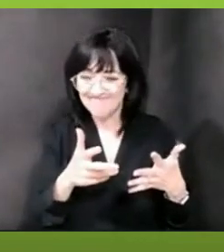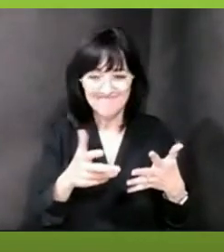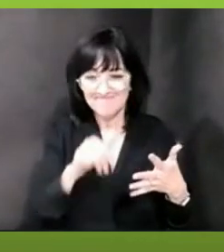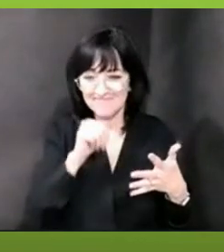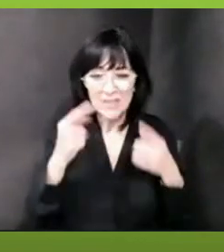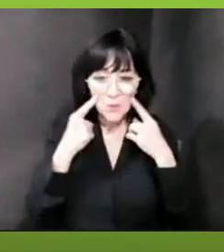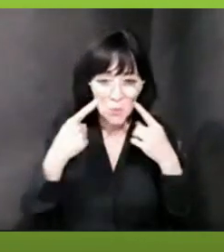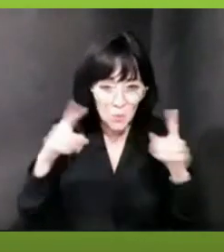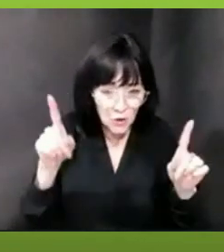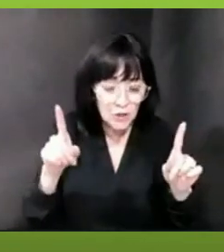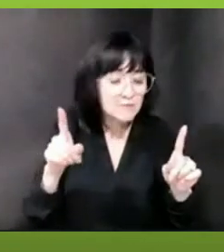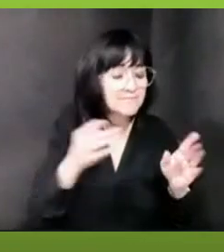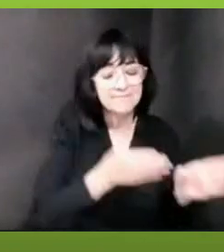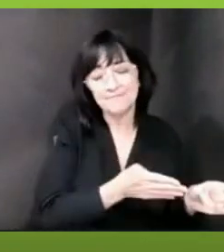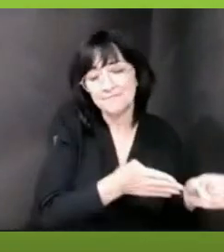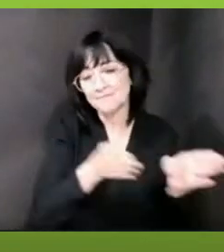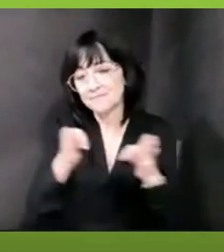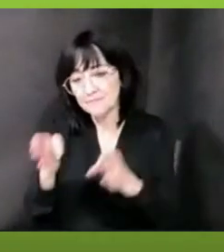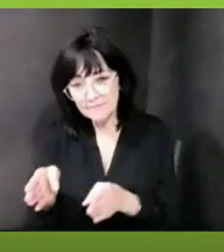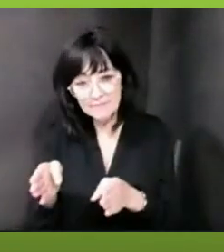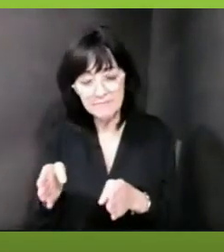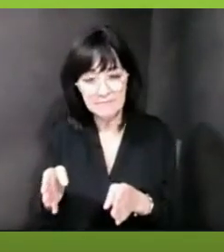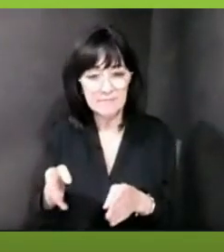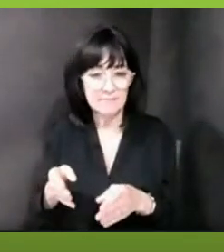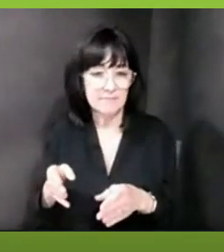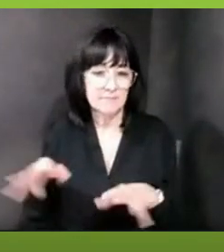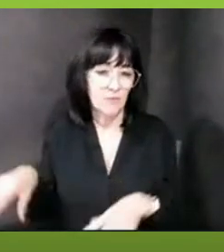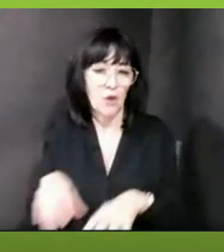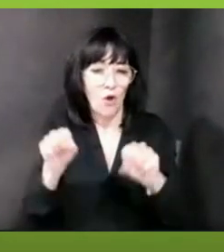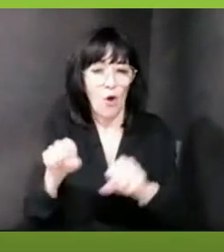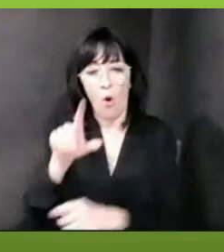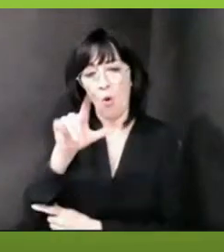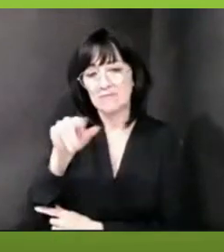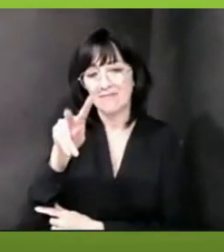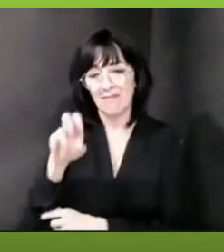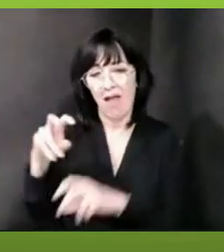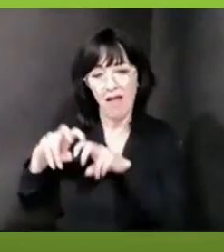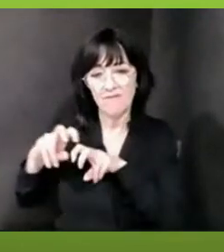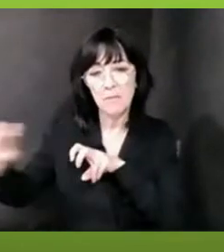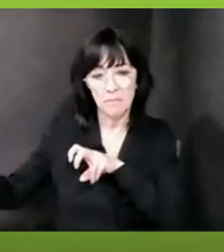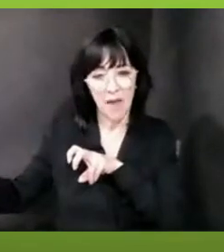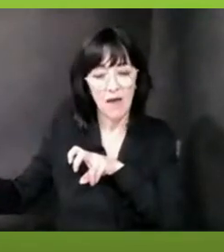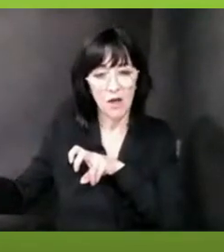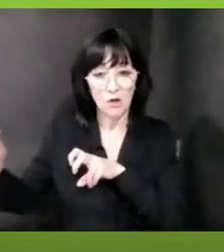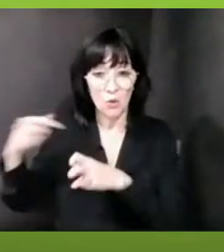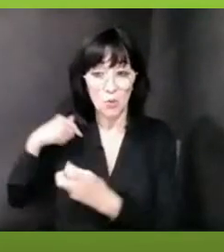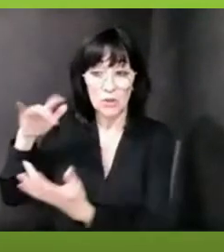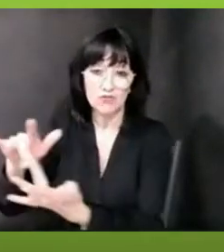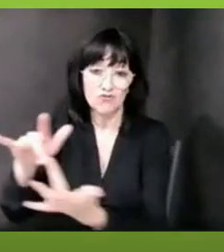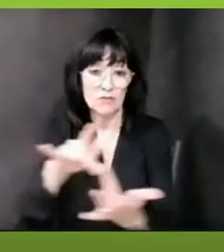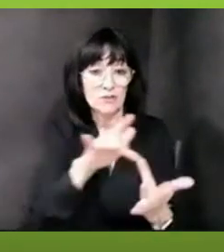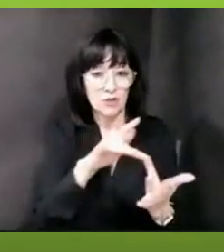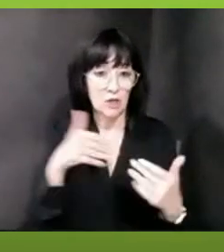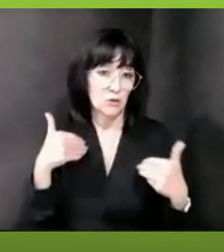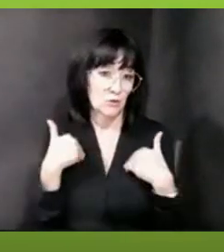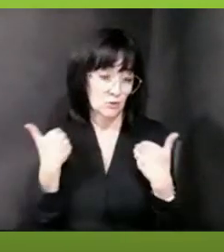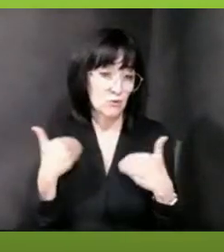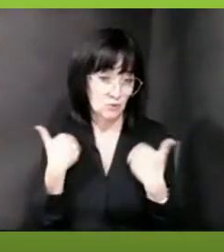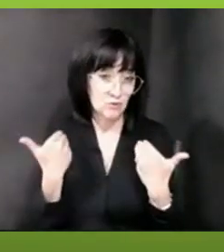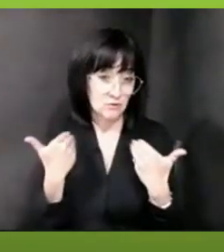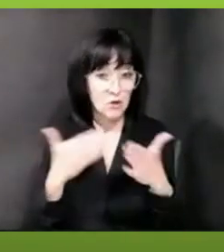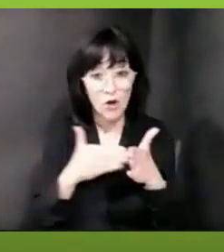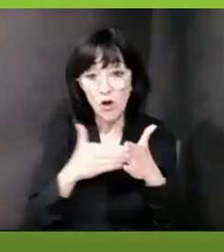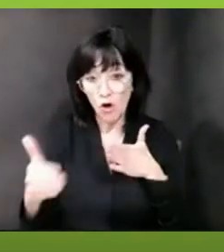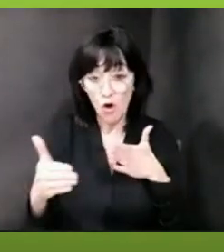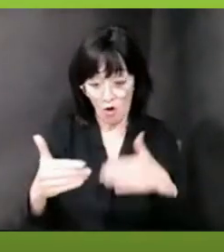and we usually do live panel styles when we're reaching out to youth. So a lot of the time, we ourselves are the